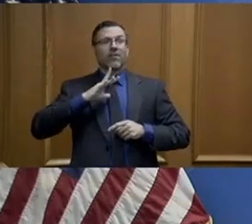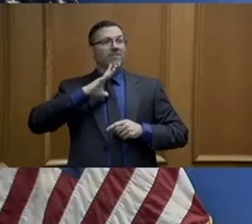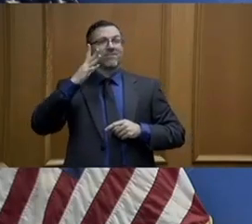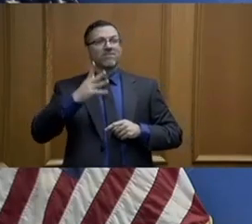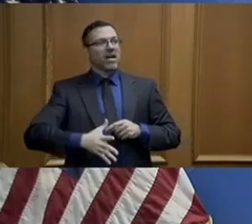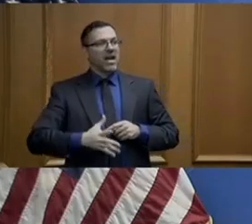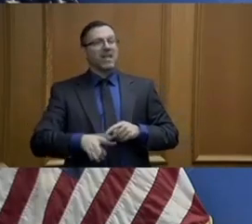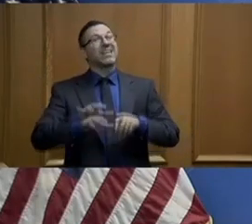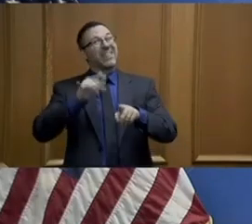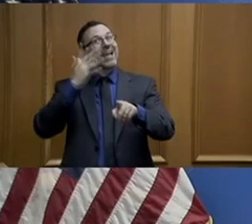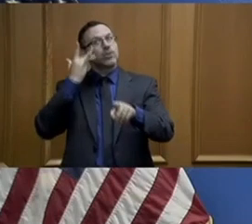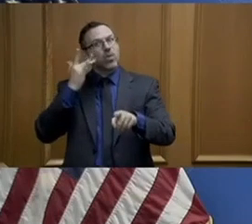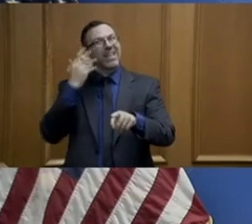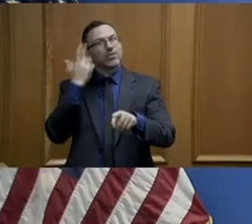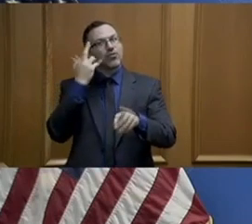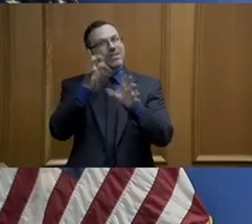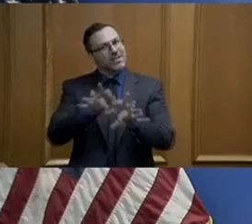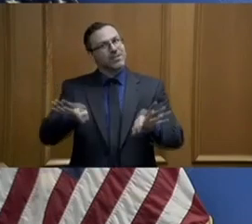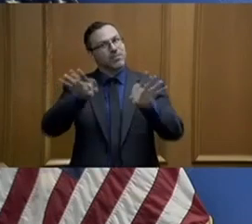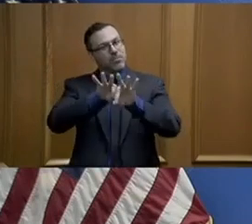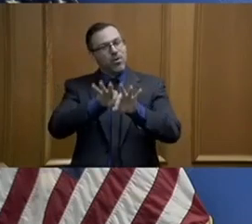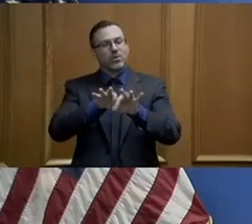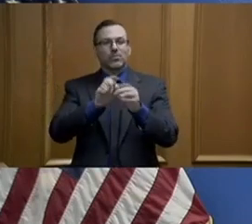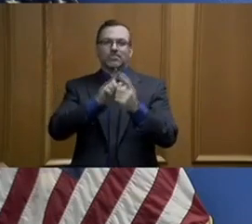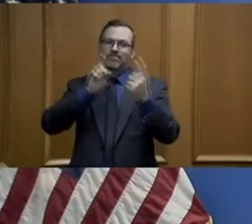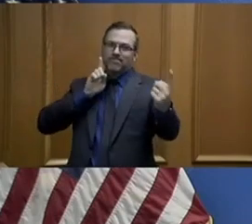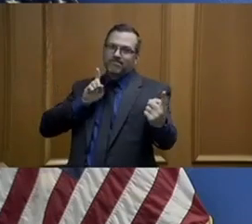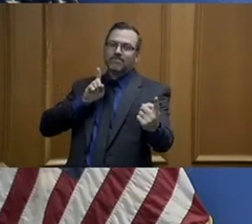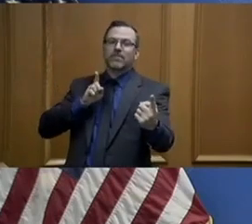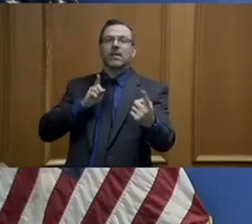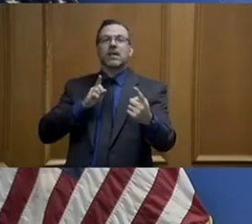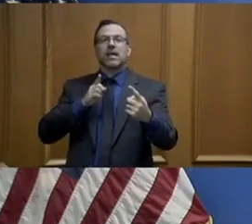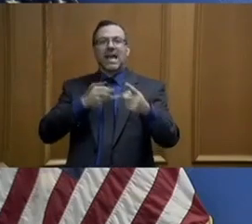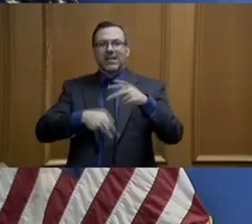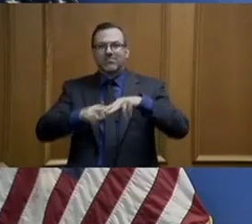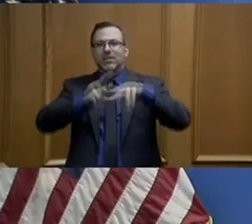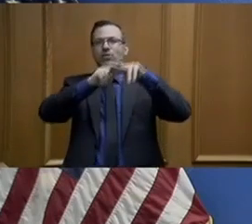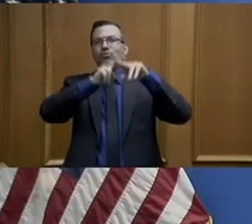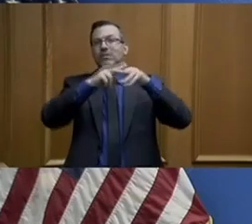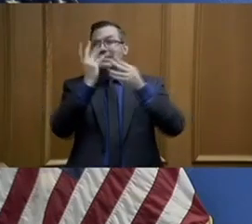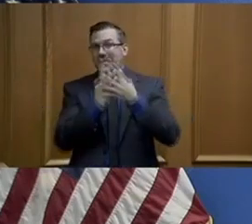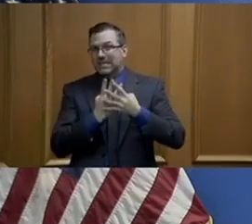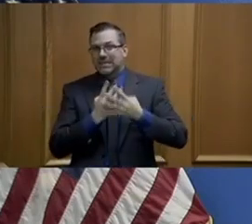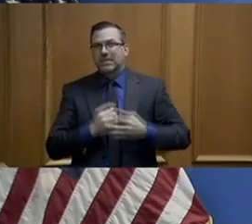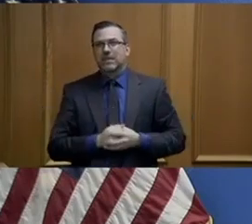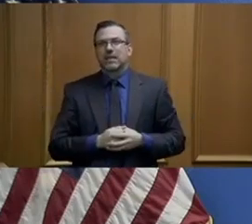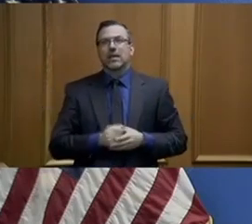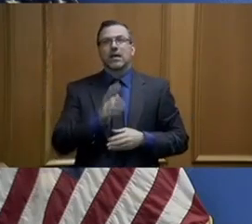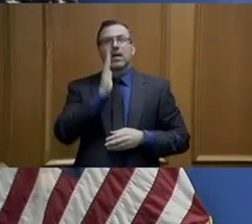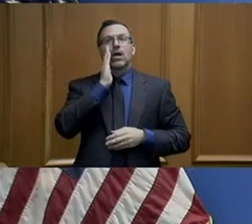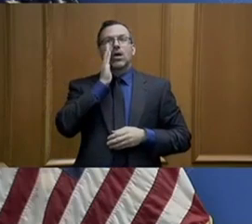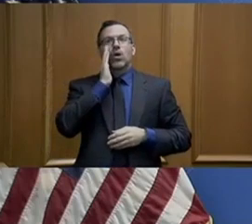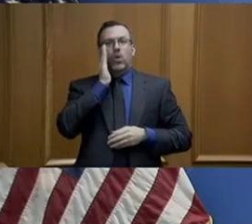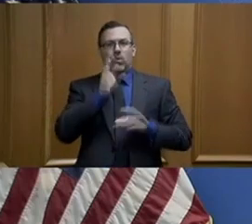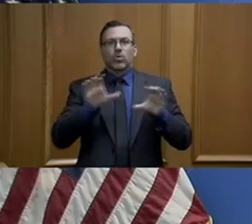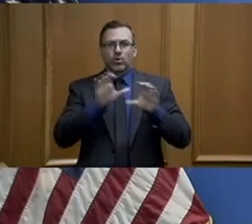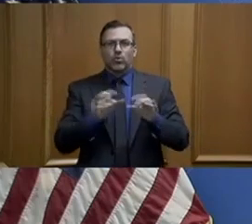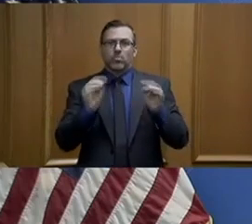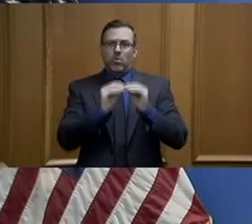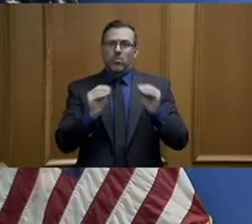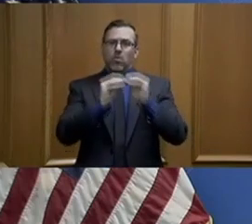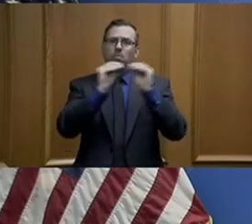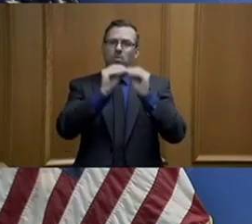efforts to increase testing across the state, and we will be doing so, as we have been in the past weeks, we'll be doing so even more aggressively in the weeks